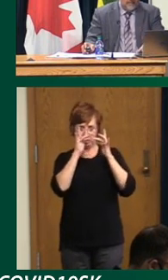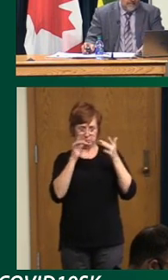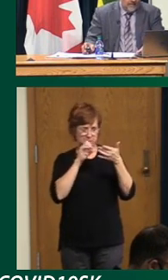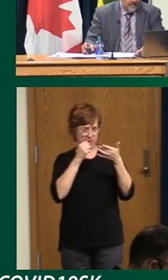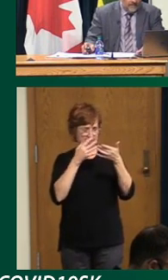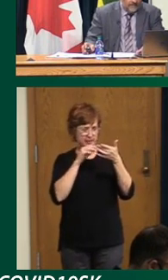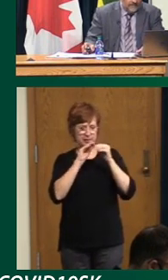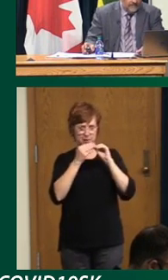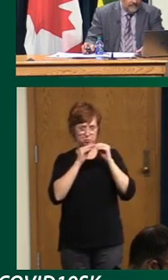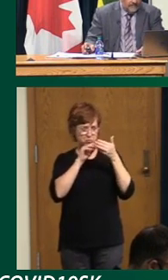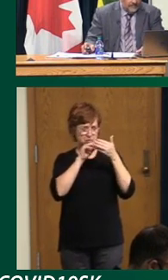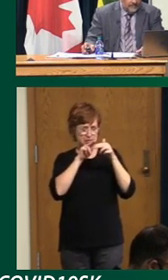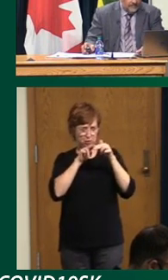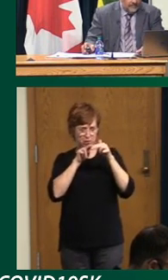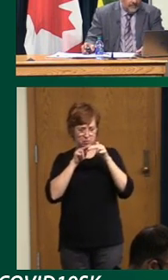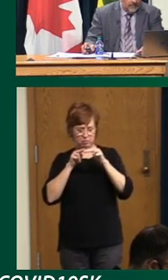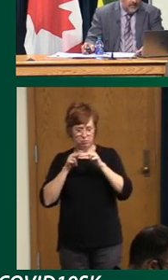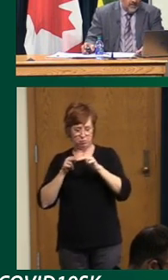up?